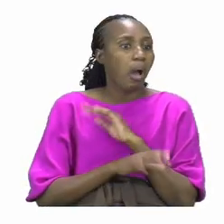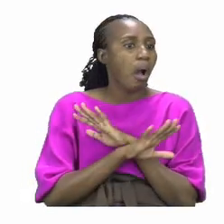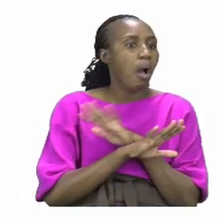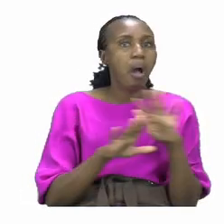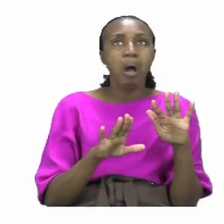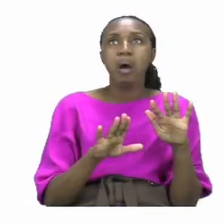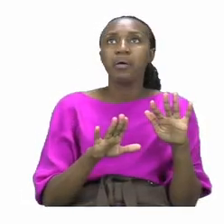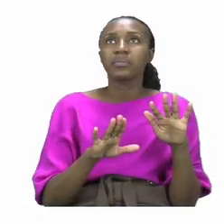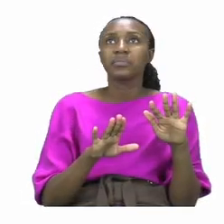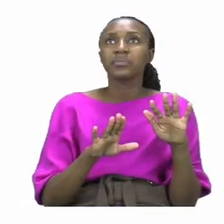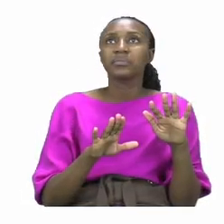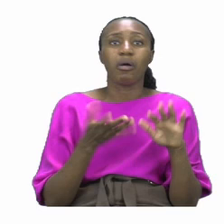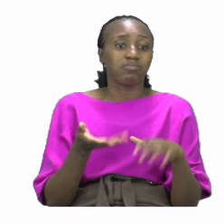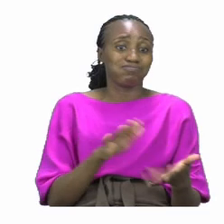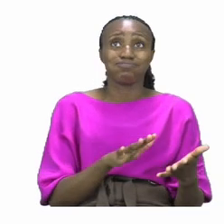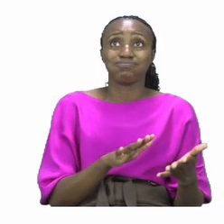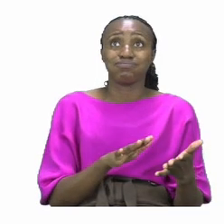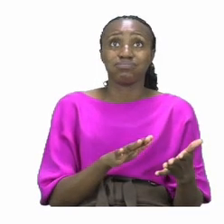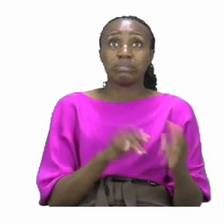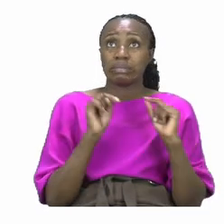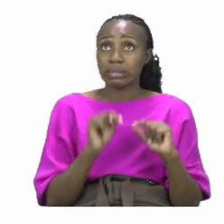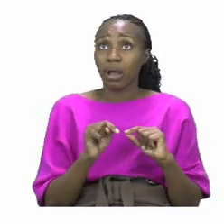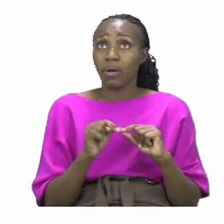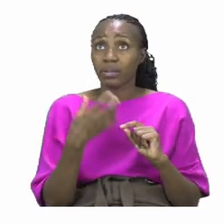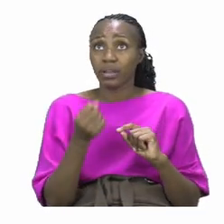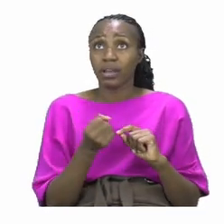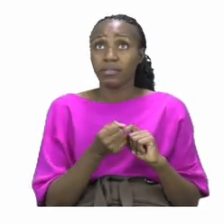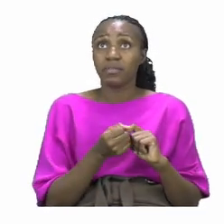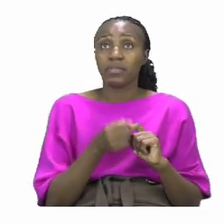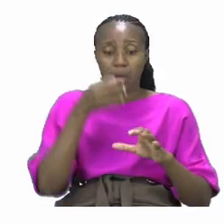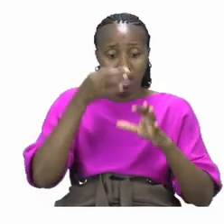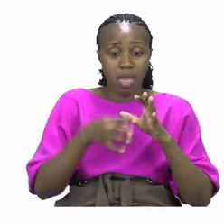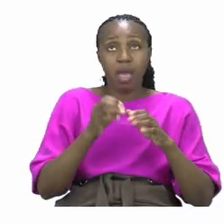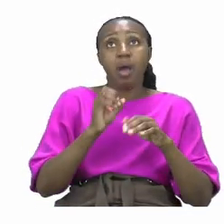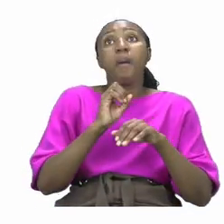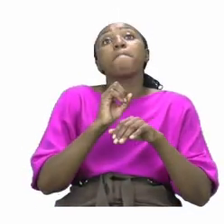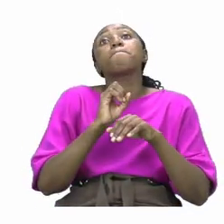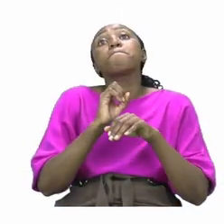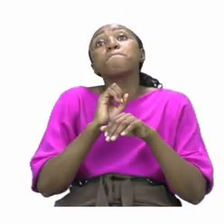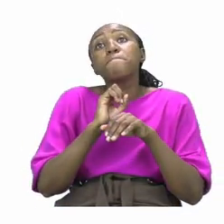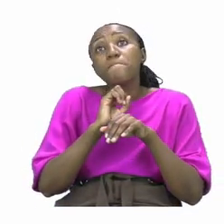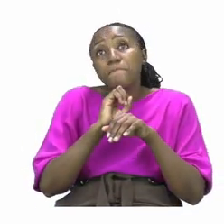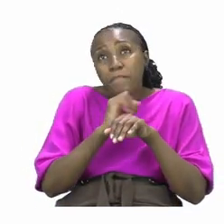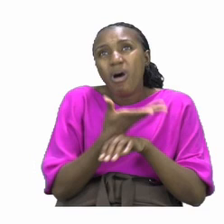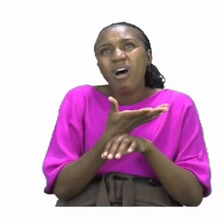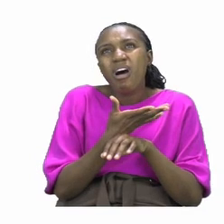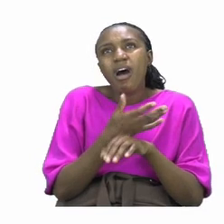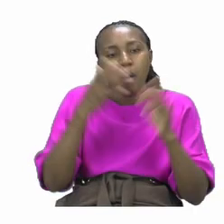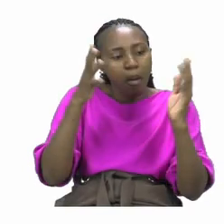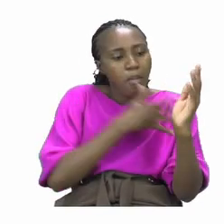again. With the golden eggs and the magic harp, Jack and his